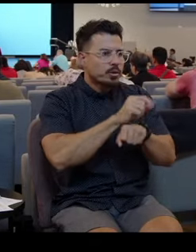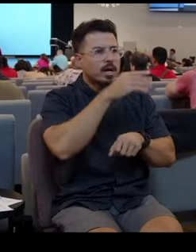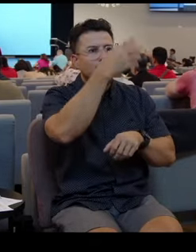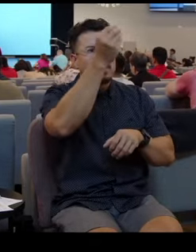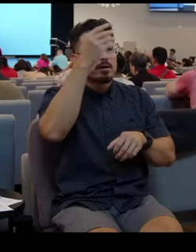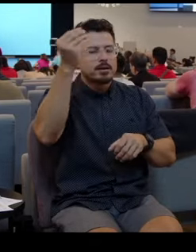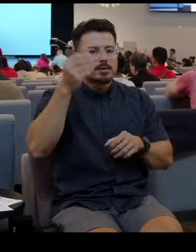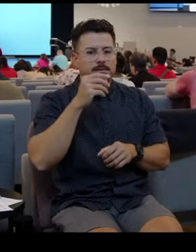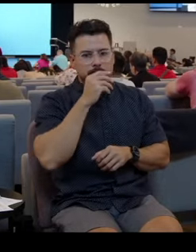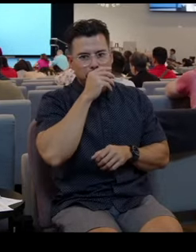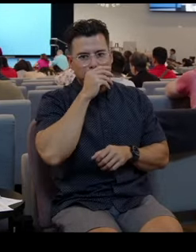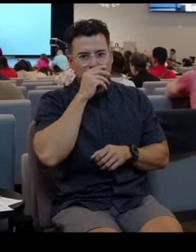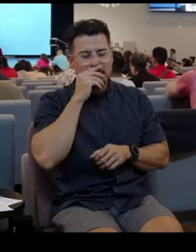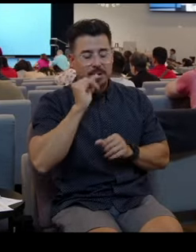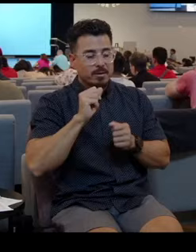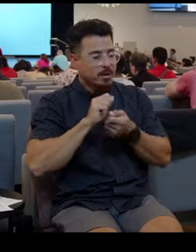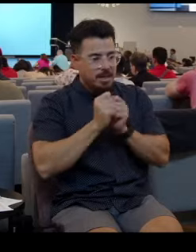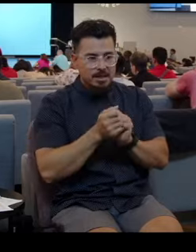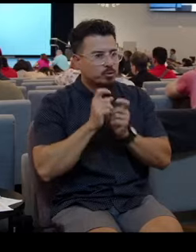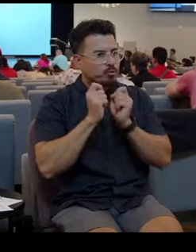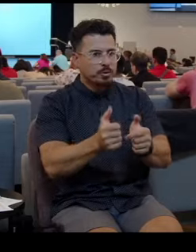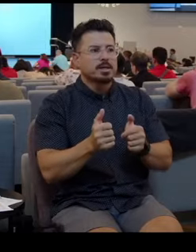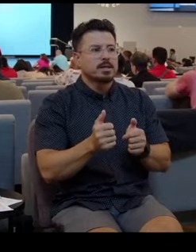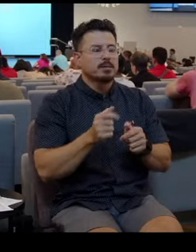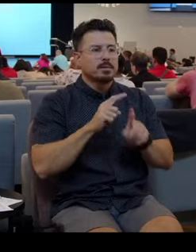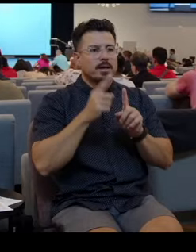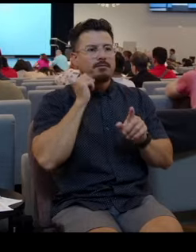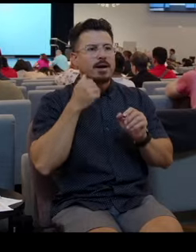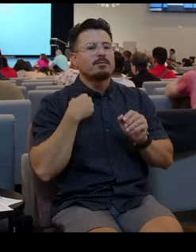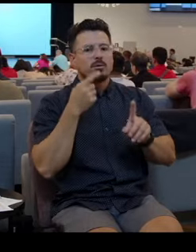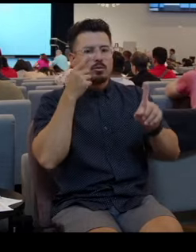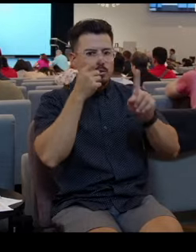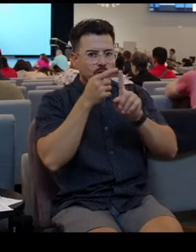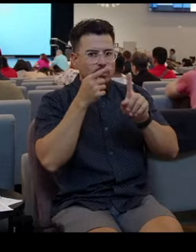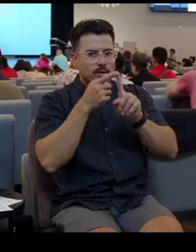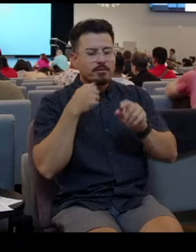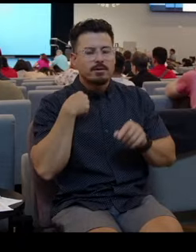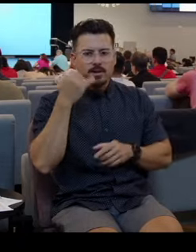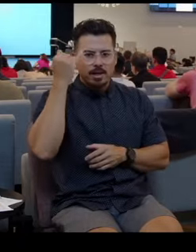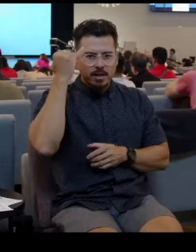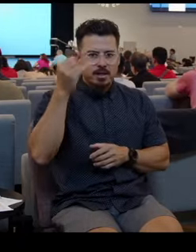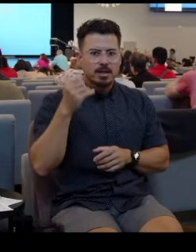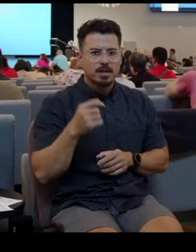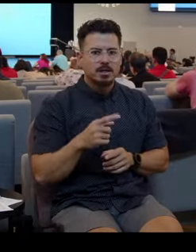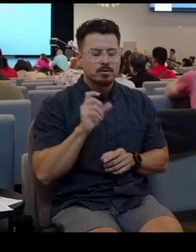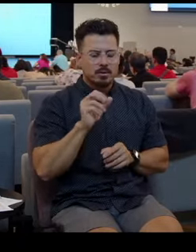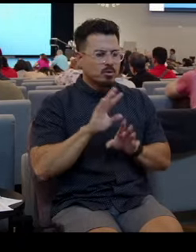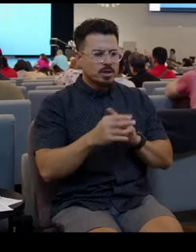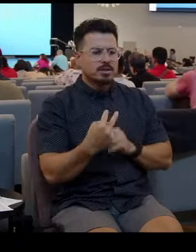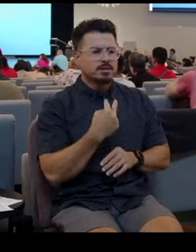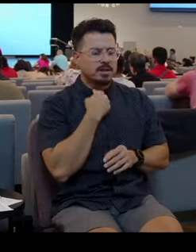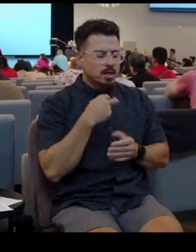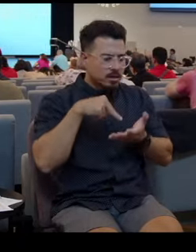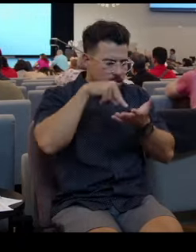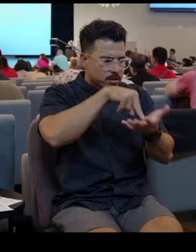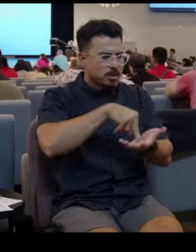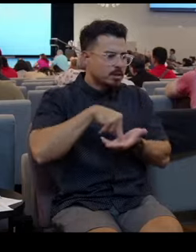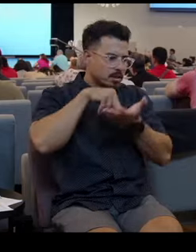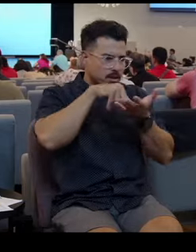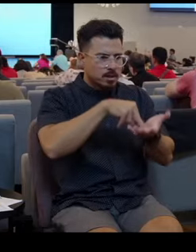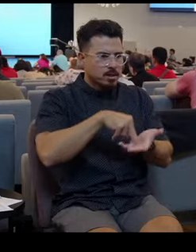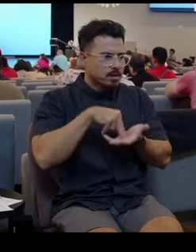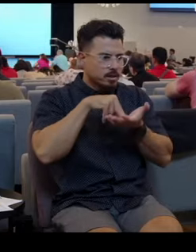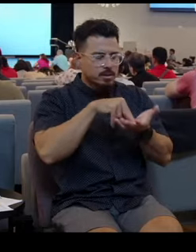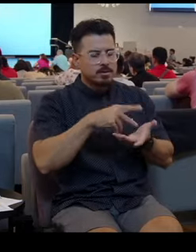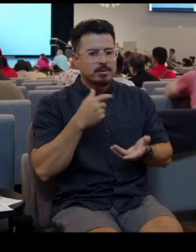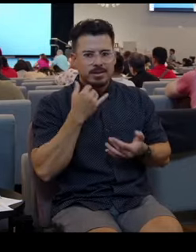That will multiply quickly. But it's getting those things. And so what happens is we get stuck in being in a satellite